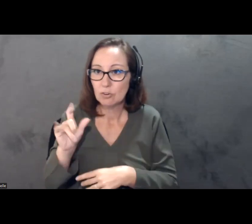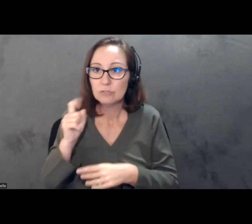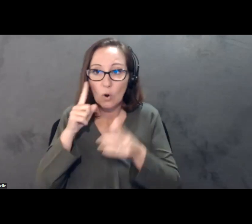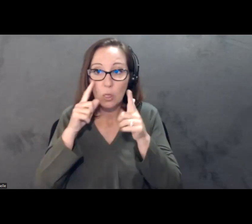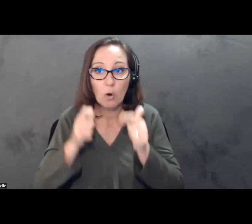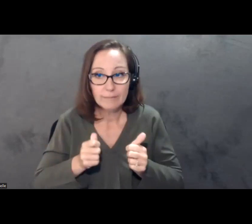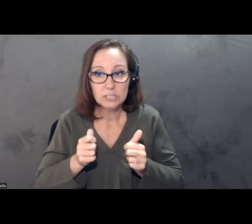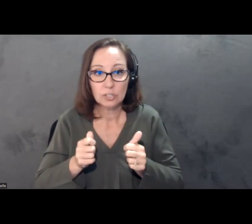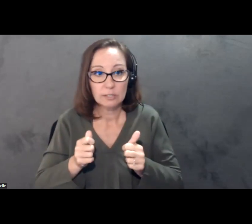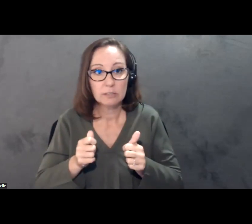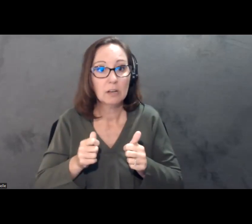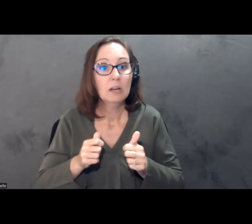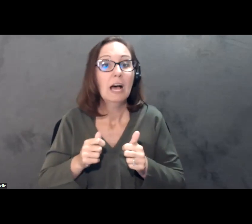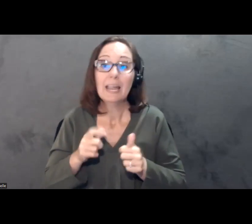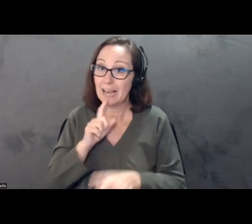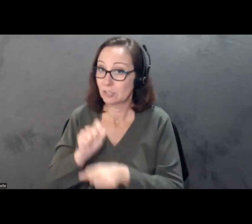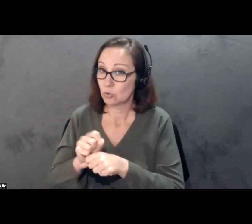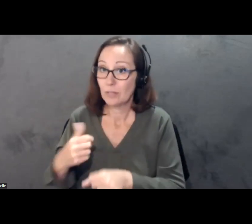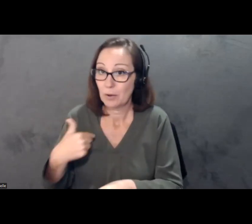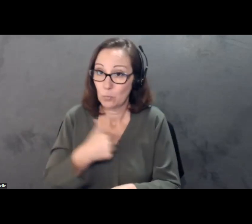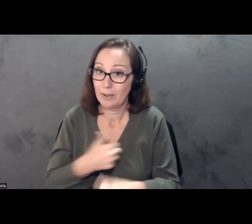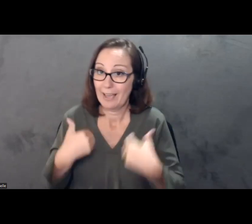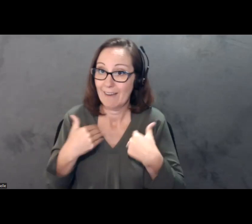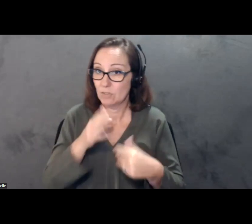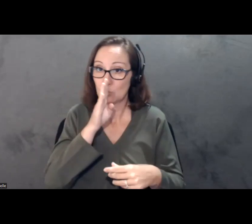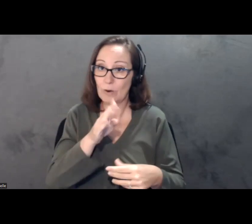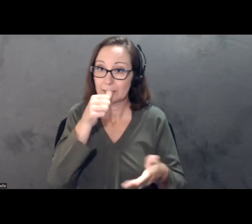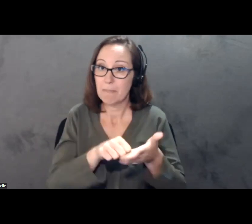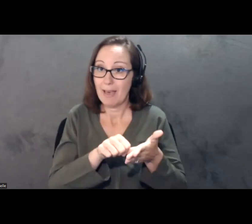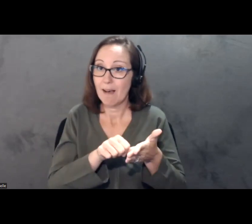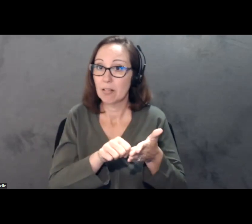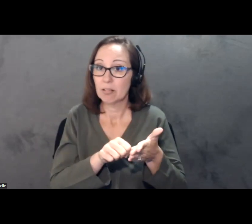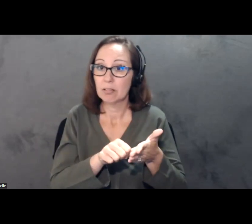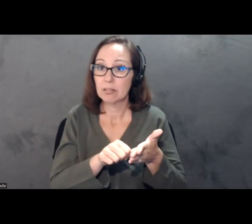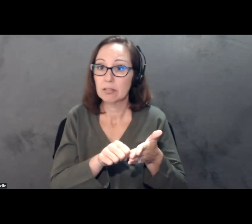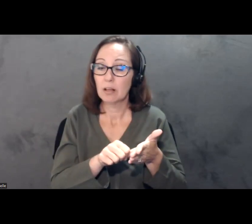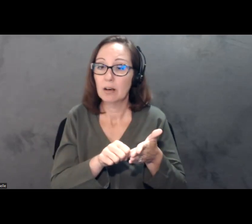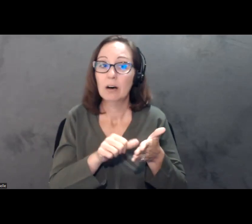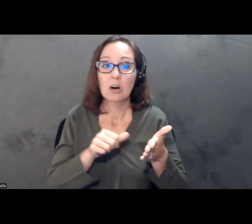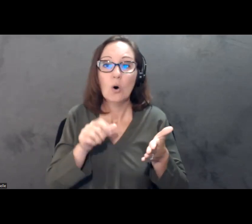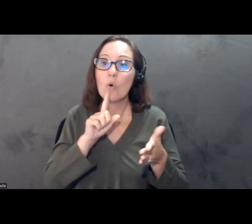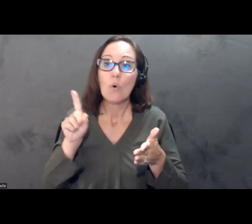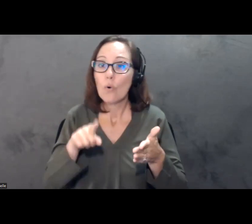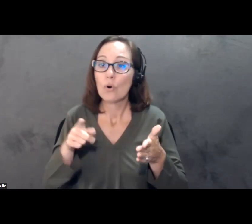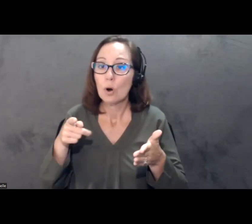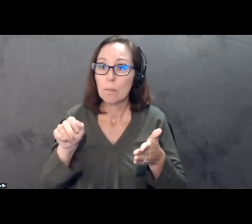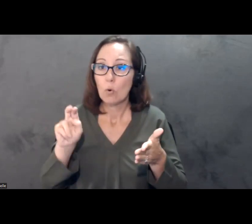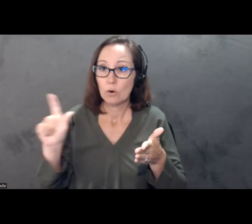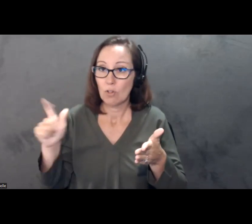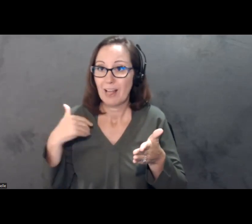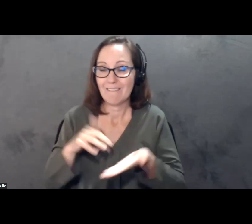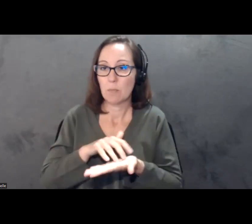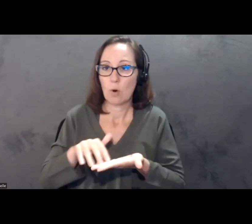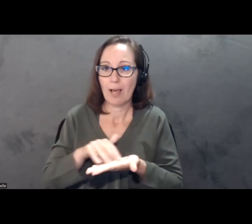vision. And we actually do have in our direct mail pieces. If you go to the ordering portal, we actually have Braille